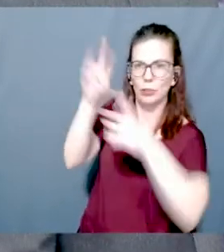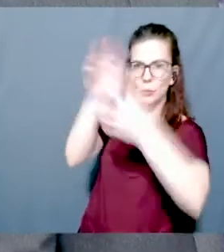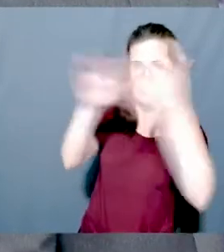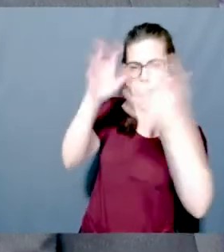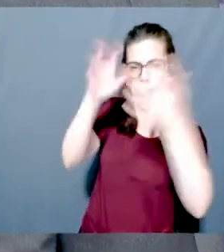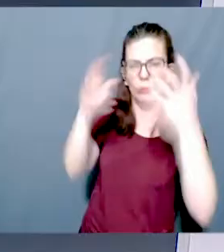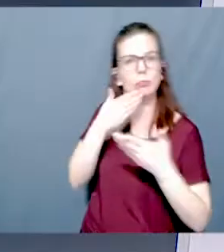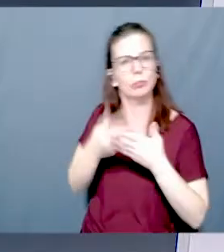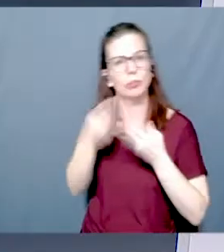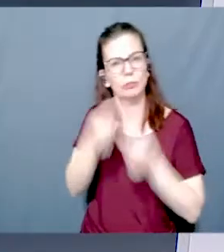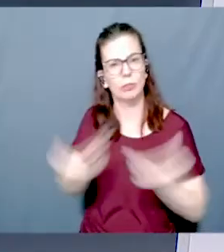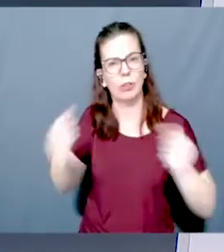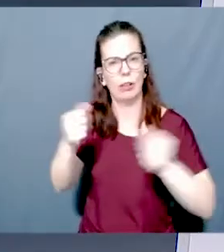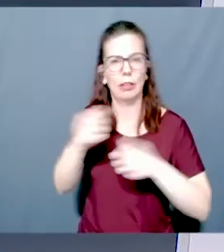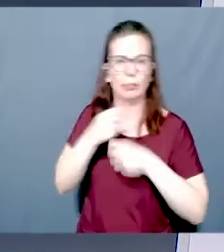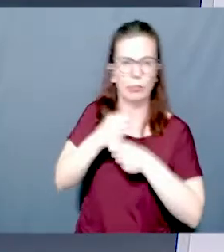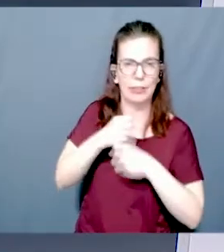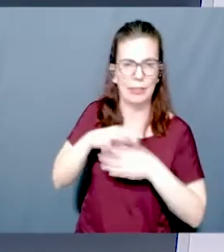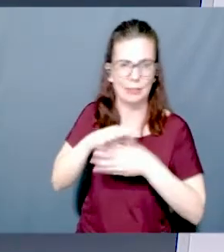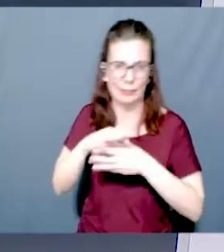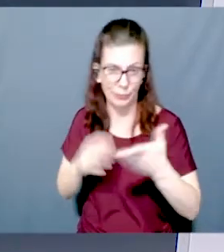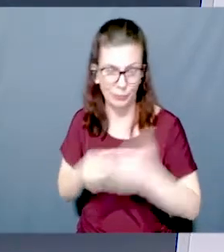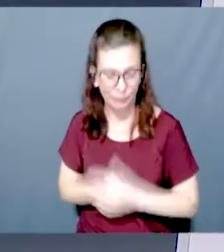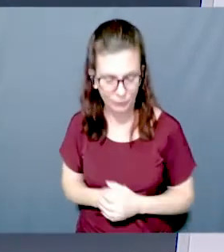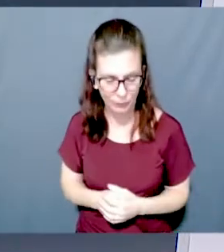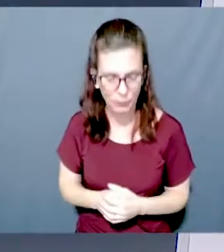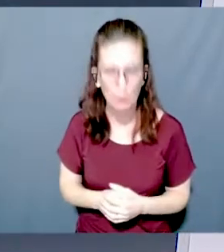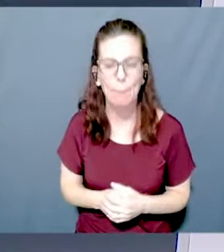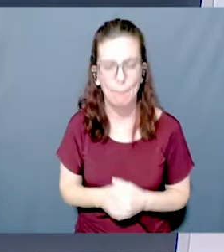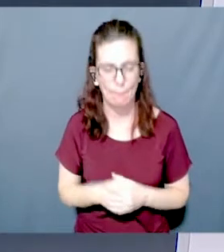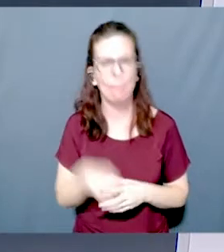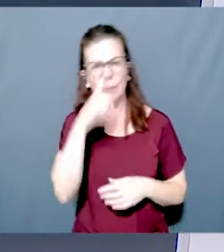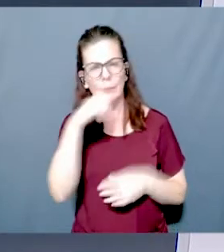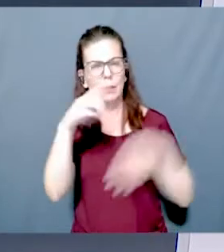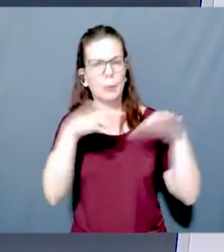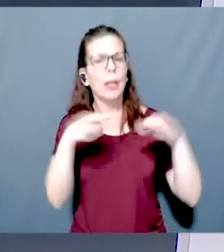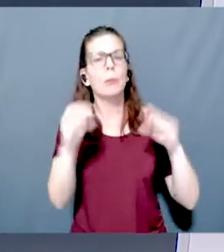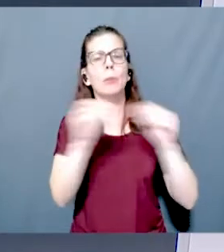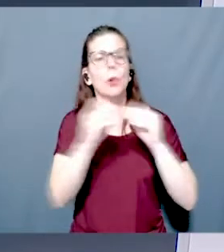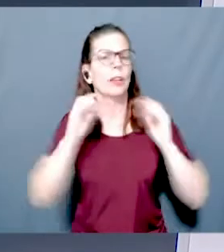Okay. So tell us a little bit more about these customers. What